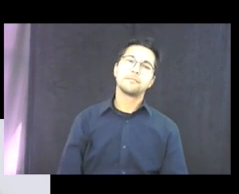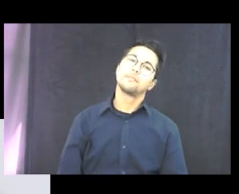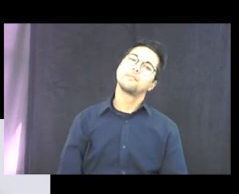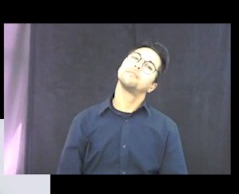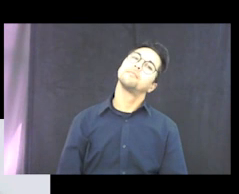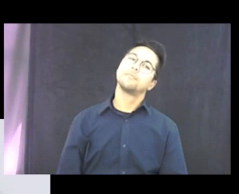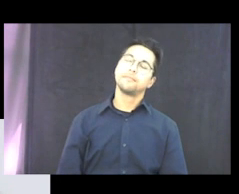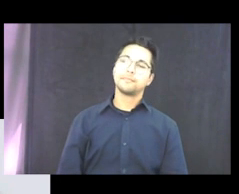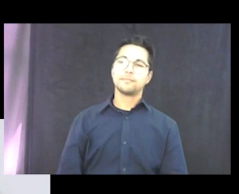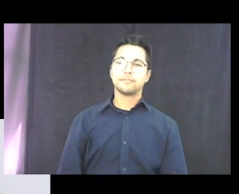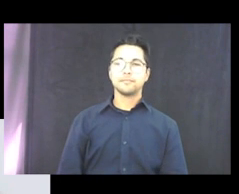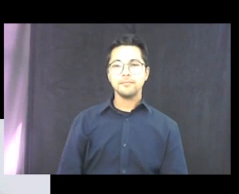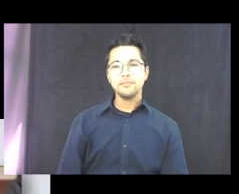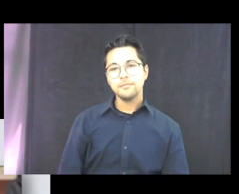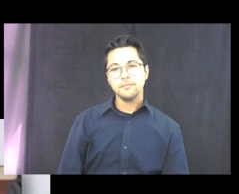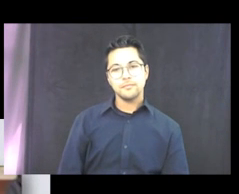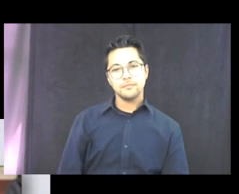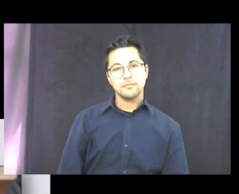IFTTT.com.